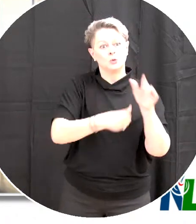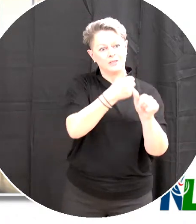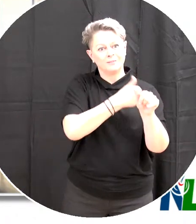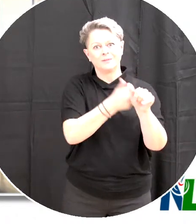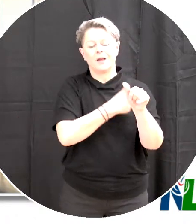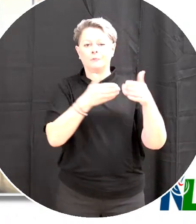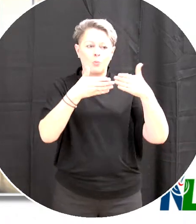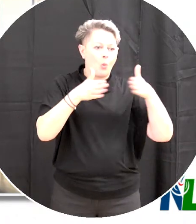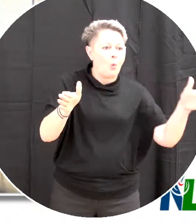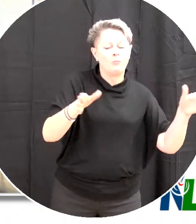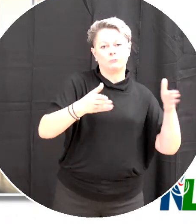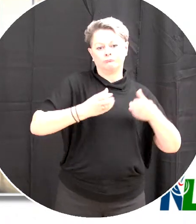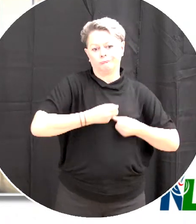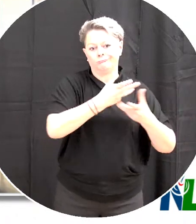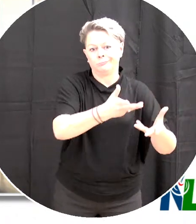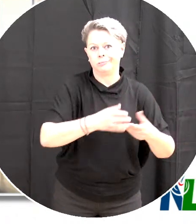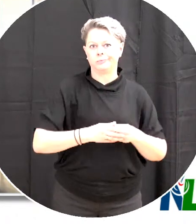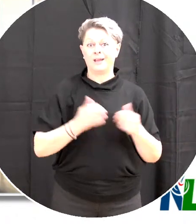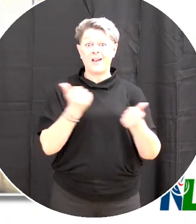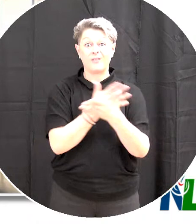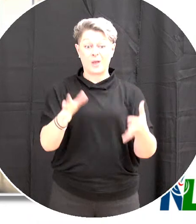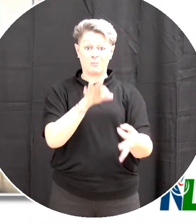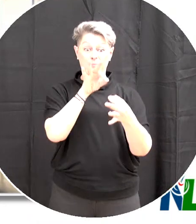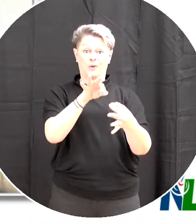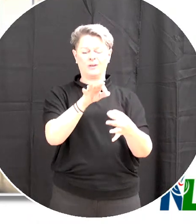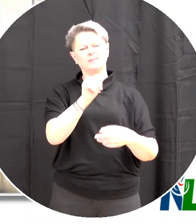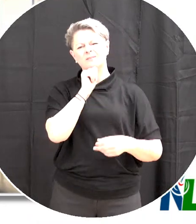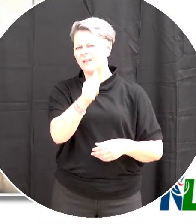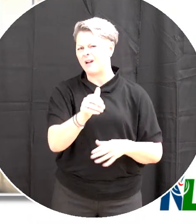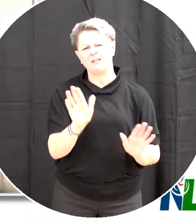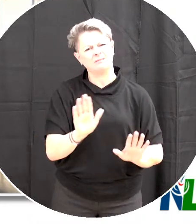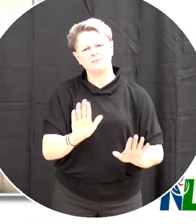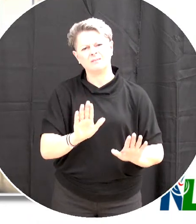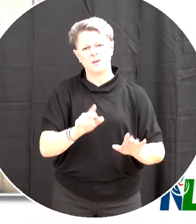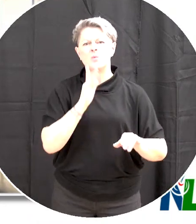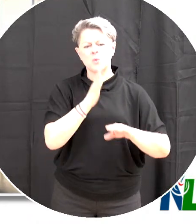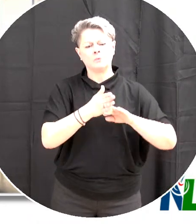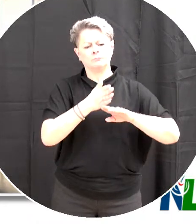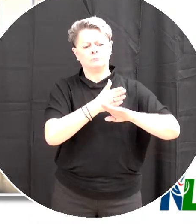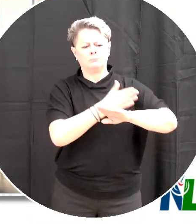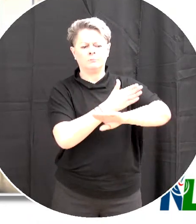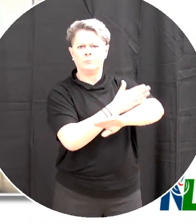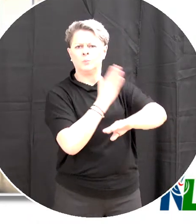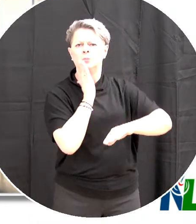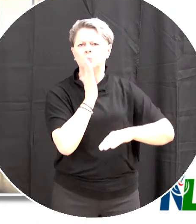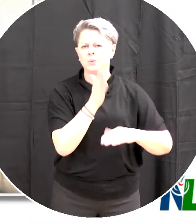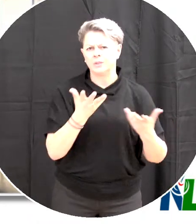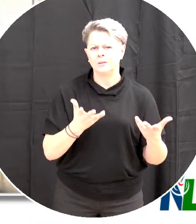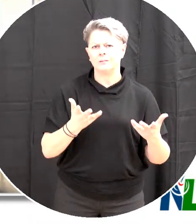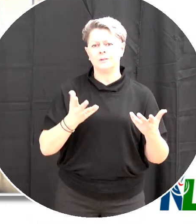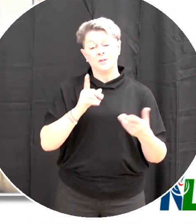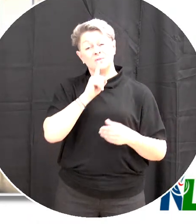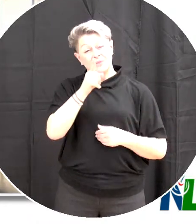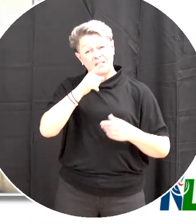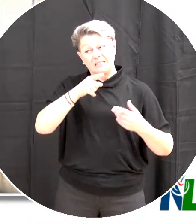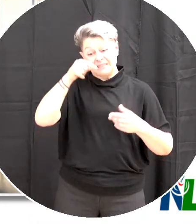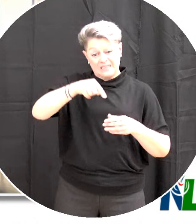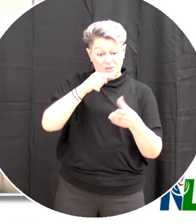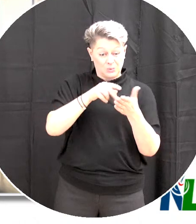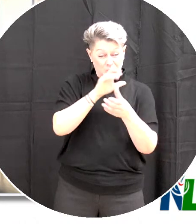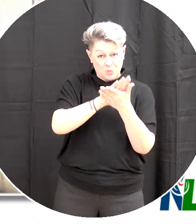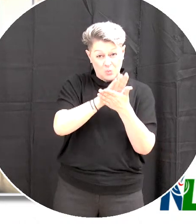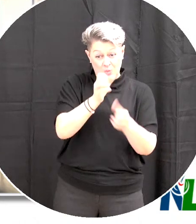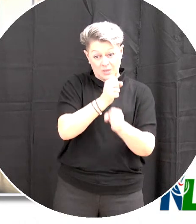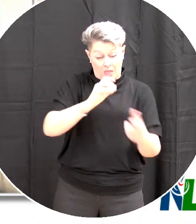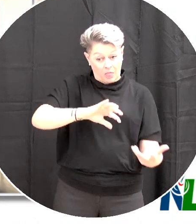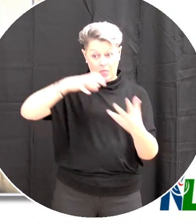We realize that everything is not perfect, that this is going to get better as it goes. It is a major disruption. The fact that we